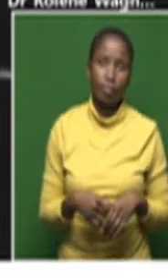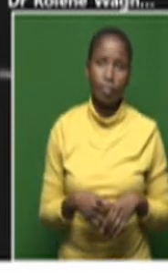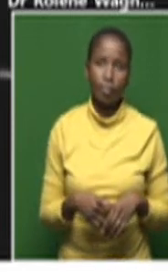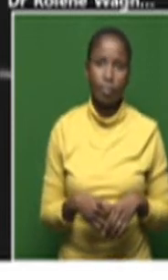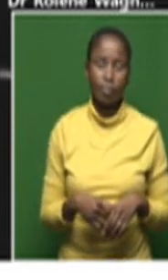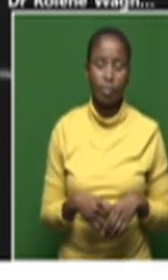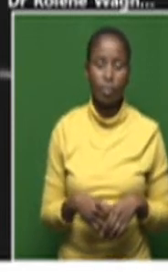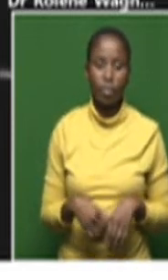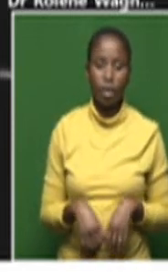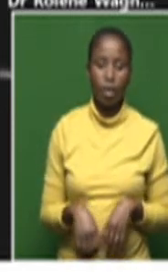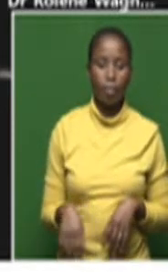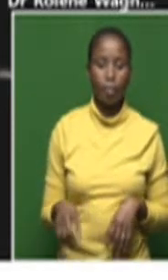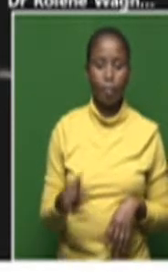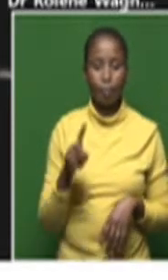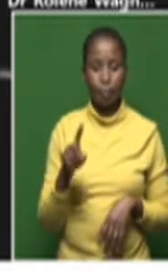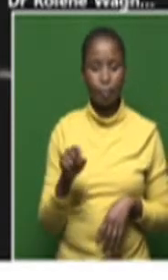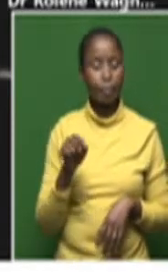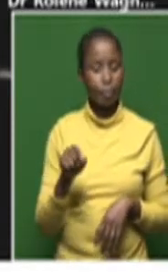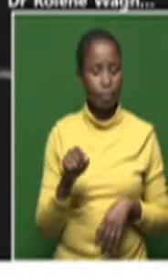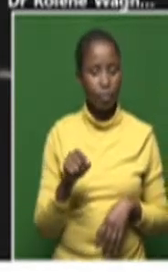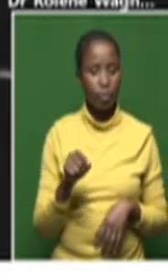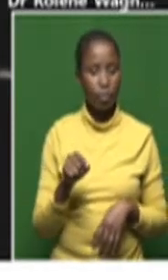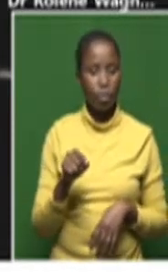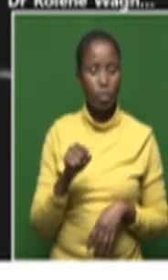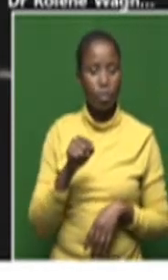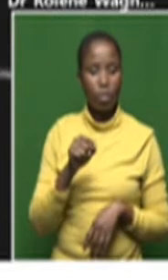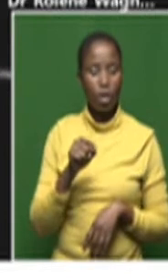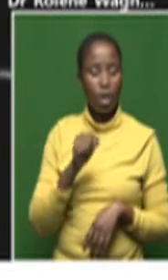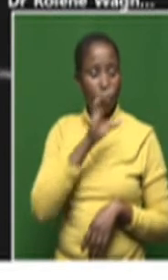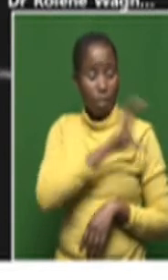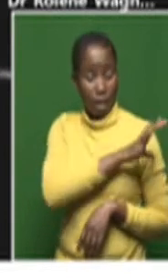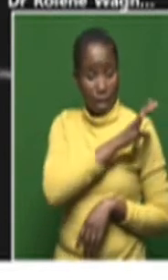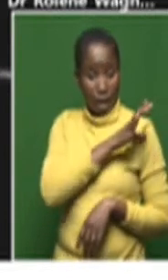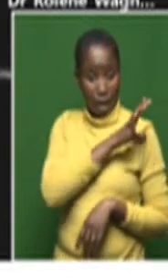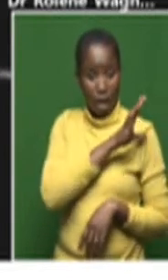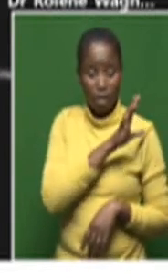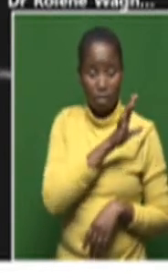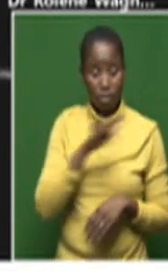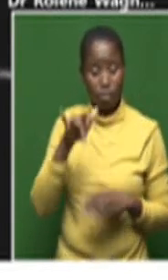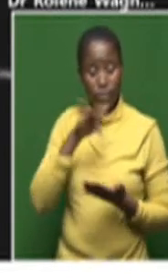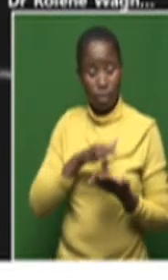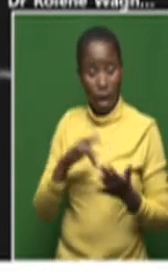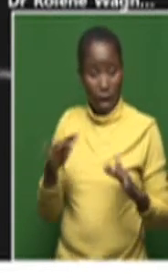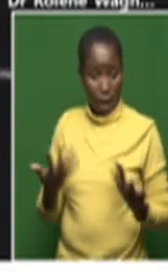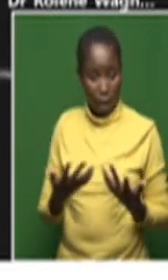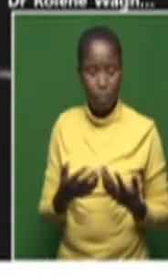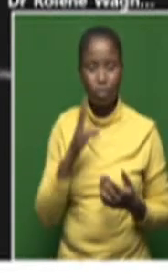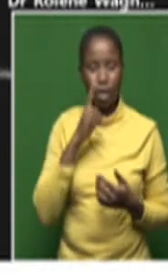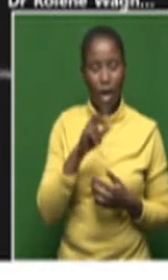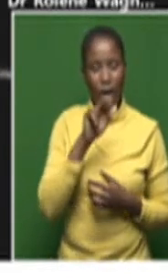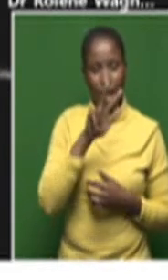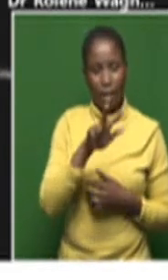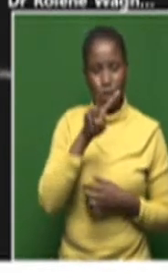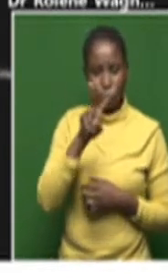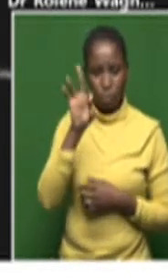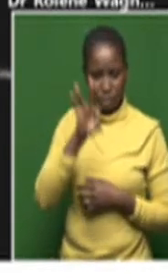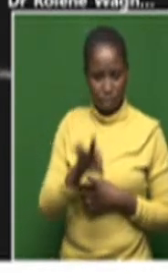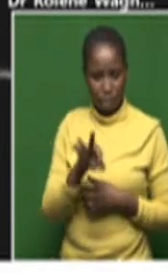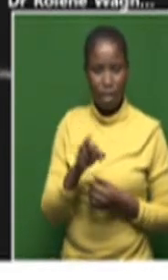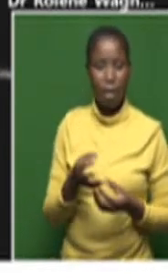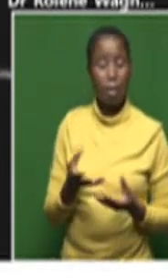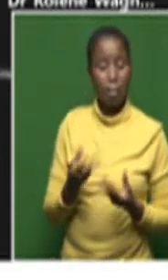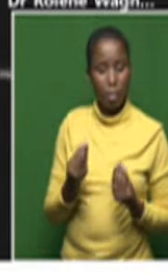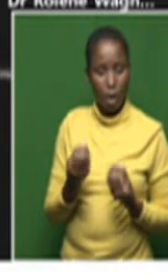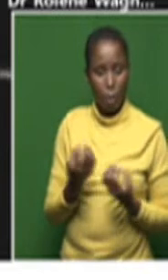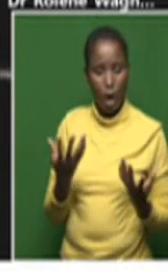This just unpacks the types of primary healthcare fixed sites, and you can see that 82% of our primary sites are sitting at